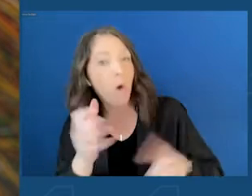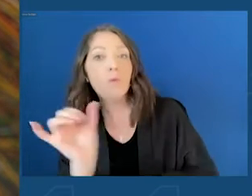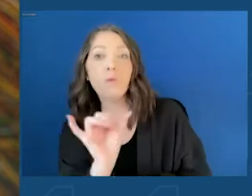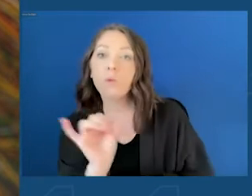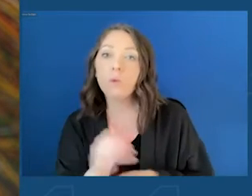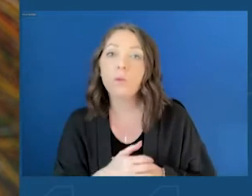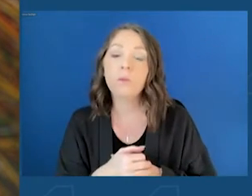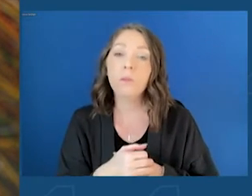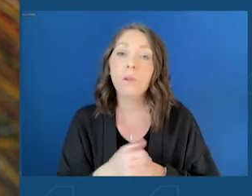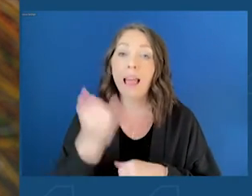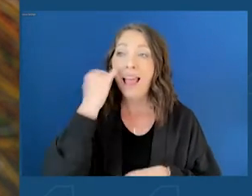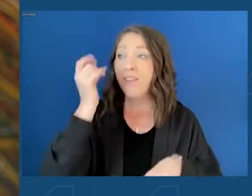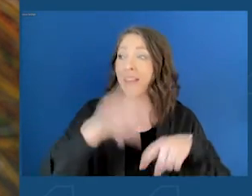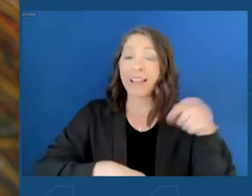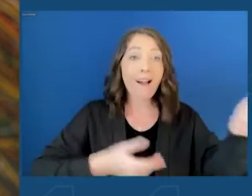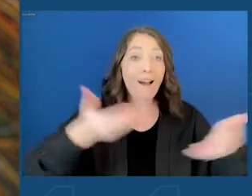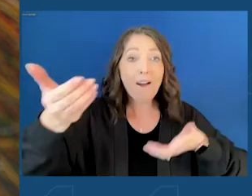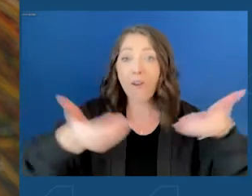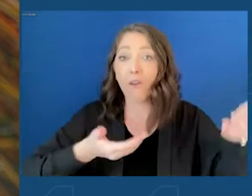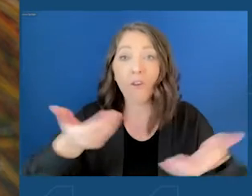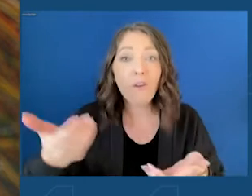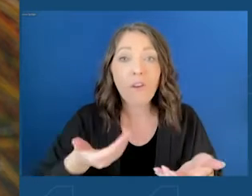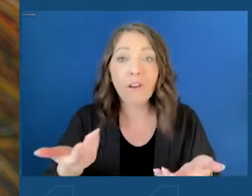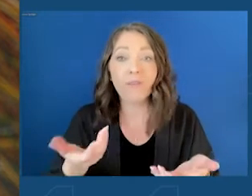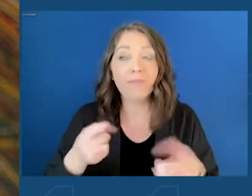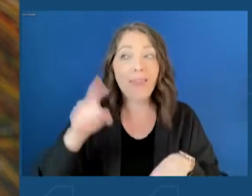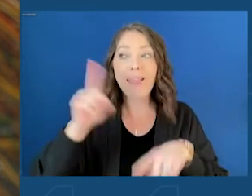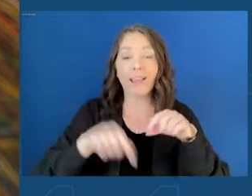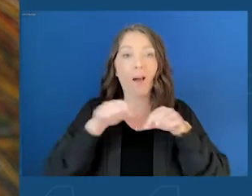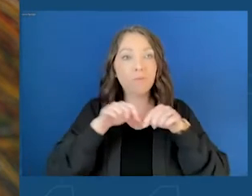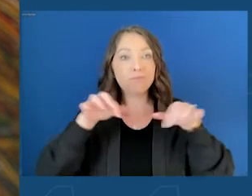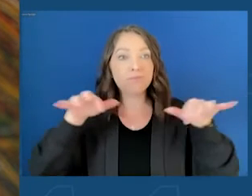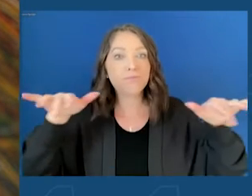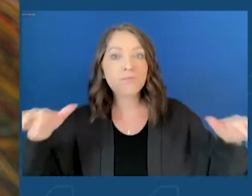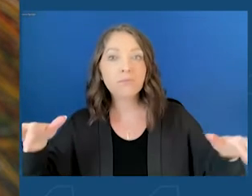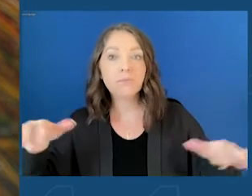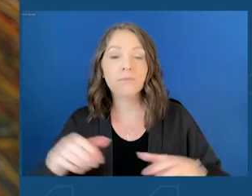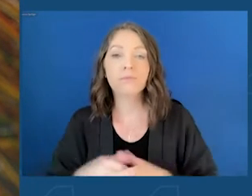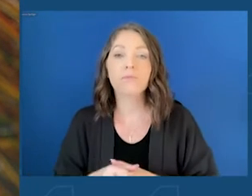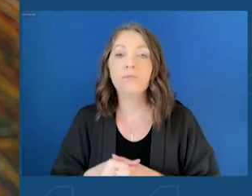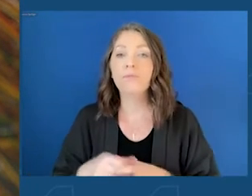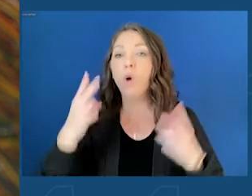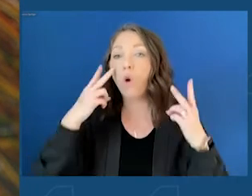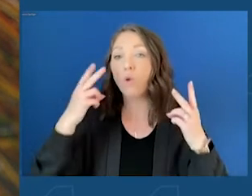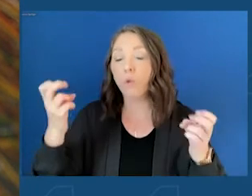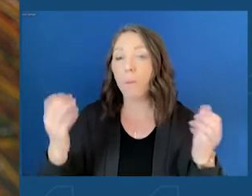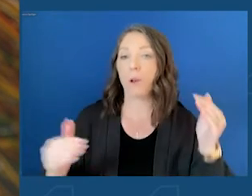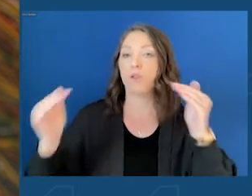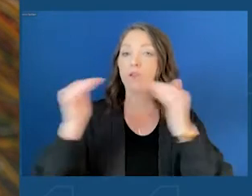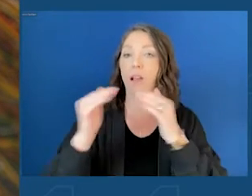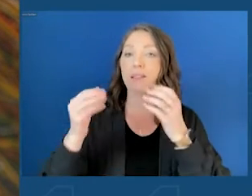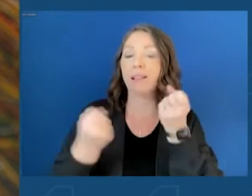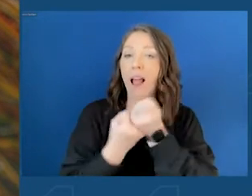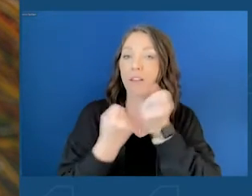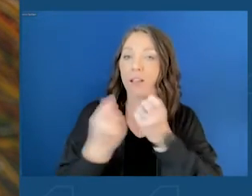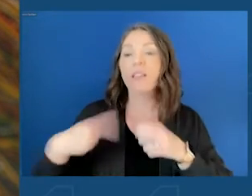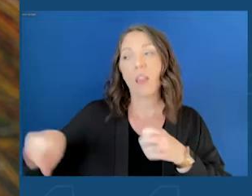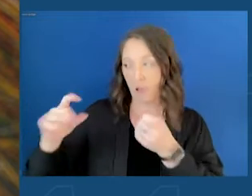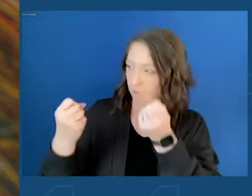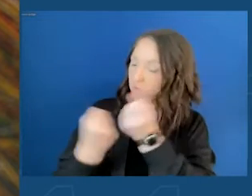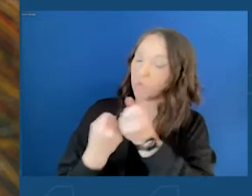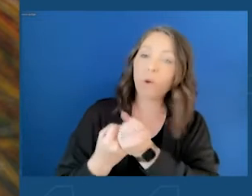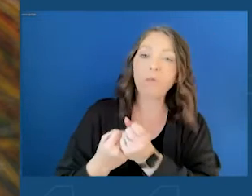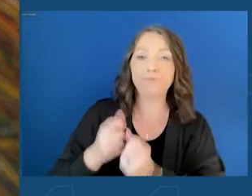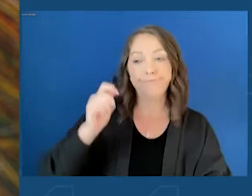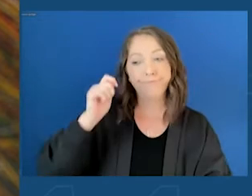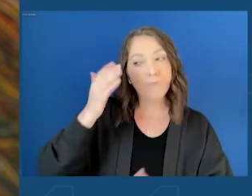can't hire people, they don't grow. Criminal justice advocates have backed this for a long time as well. I tip my hat to them for